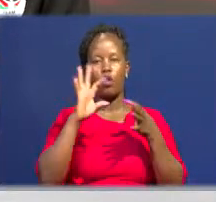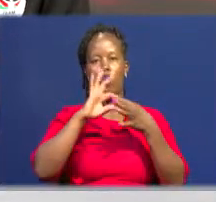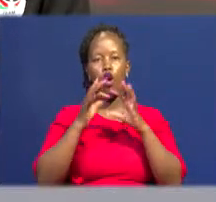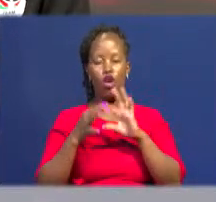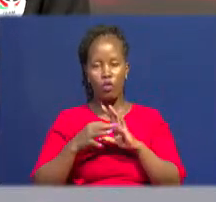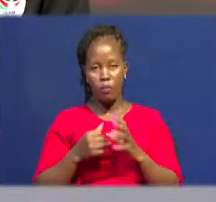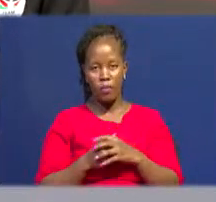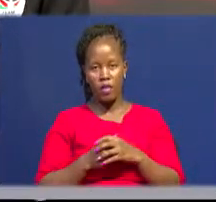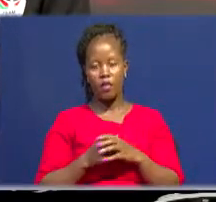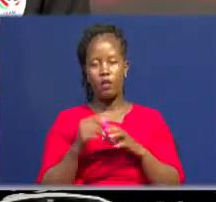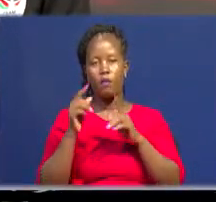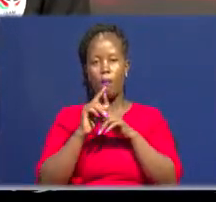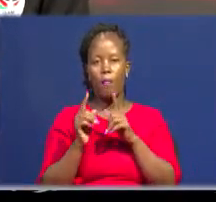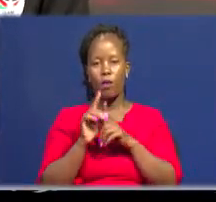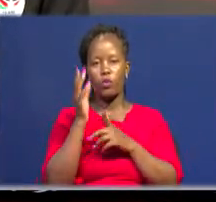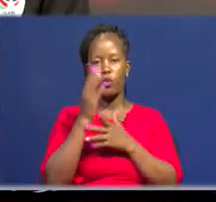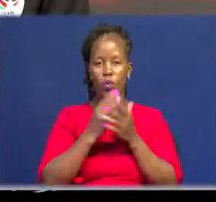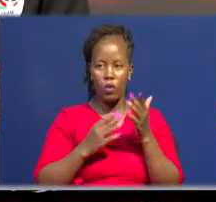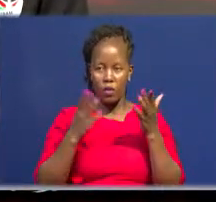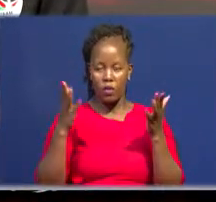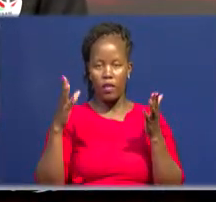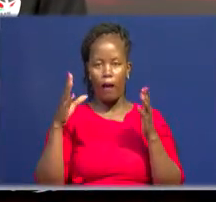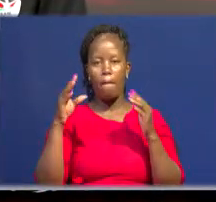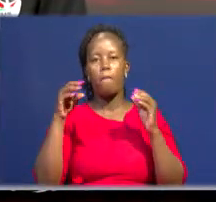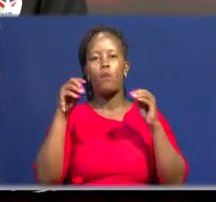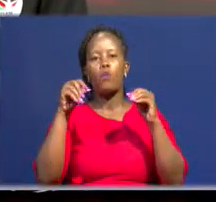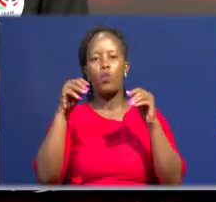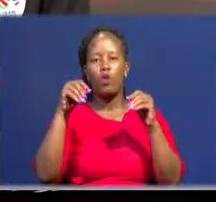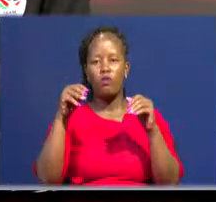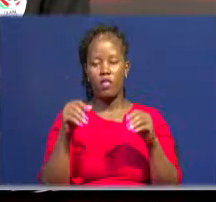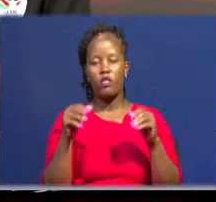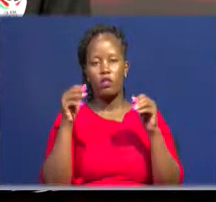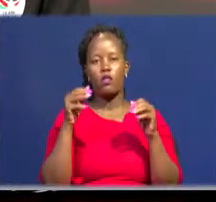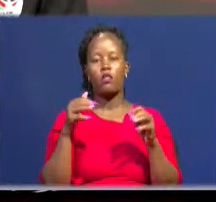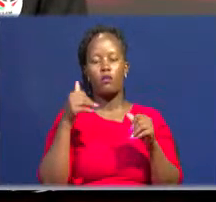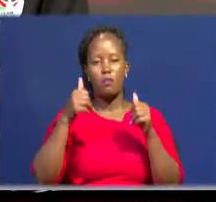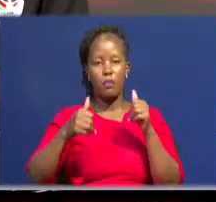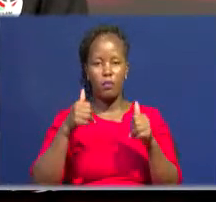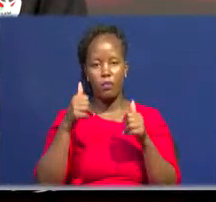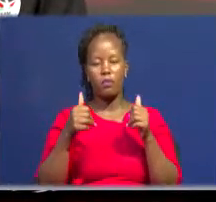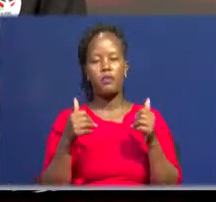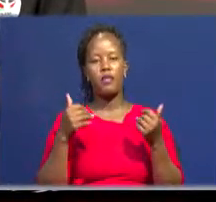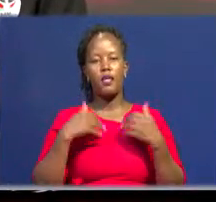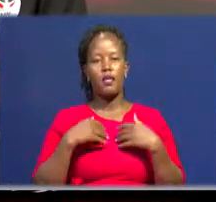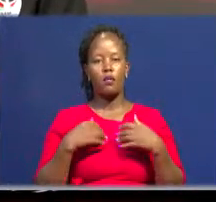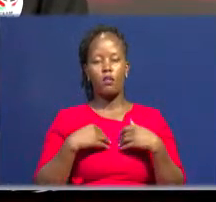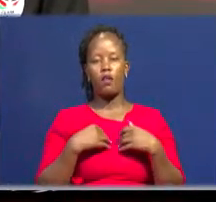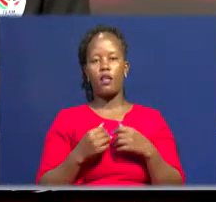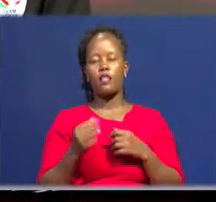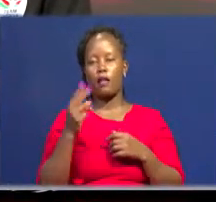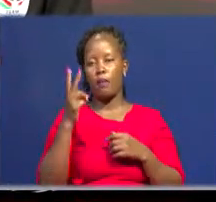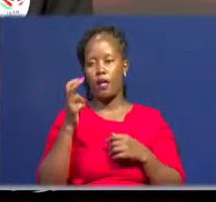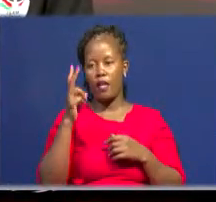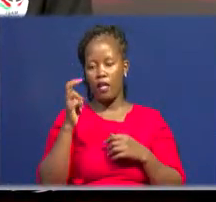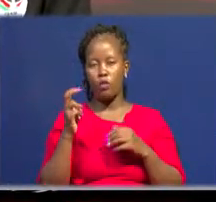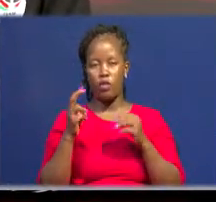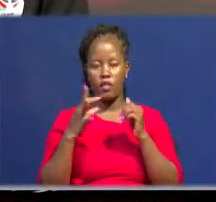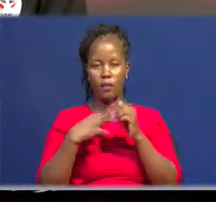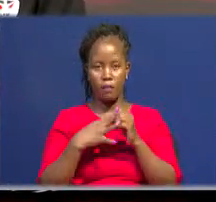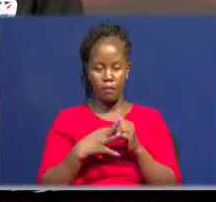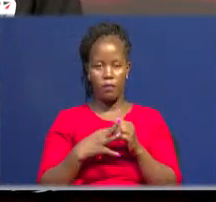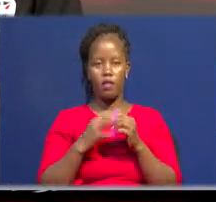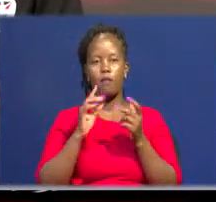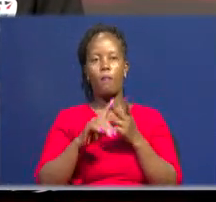in the qualification period of the Paralympic Games. We are looking at LA 2028. Surfing is